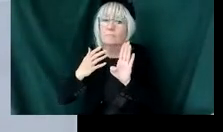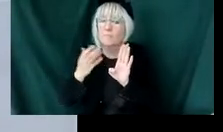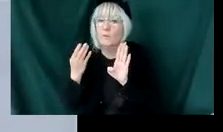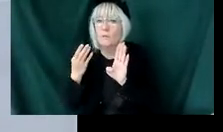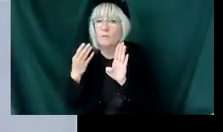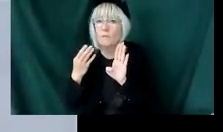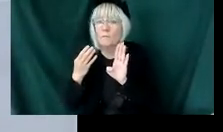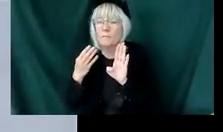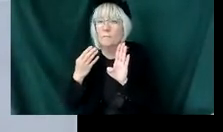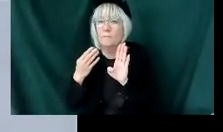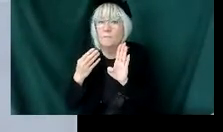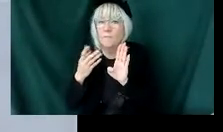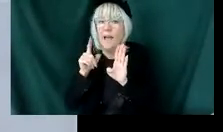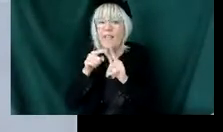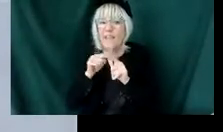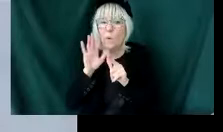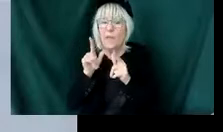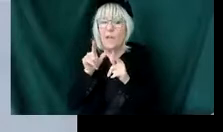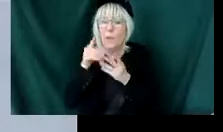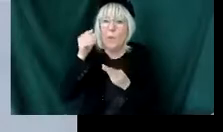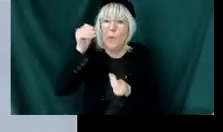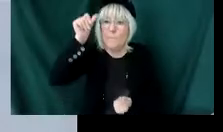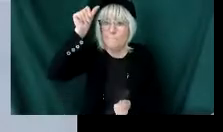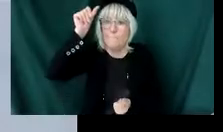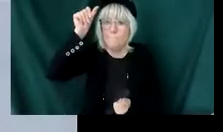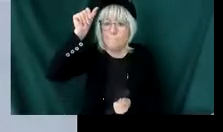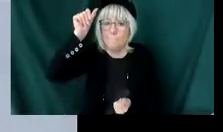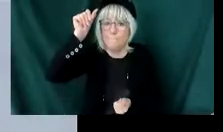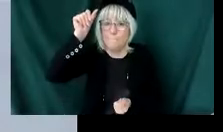And I'm going to fade it out, going this way.